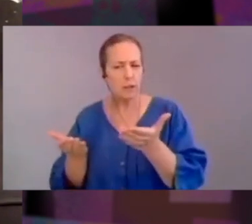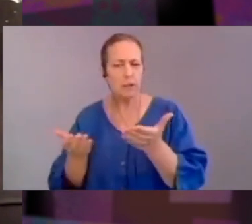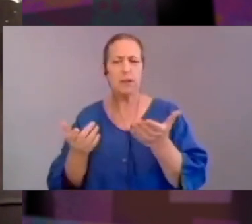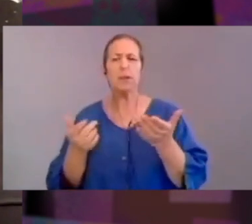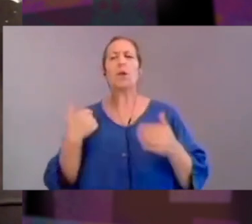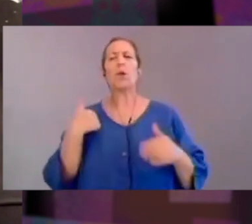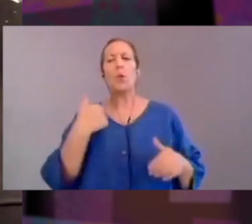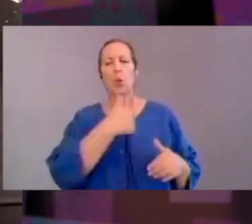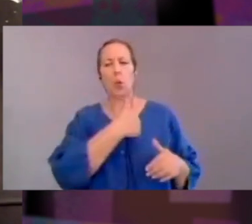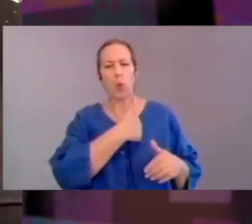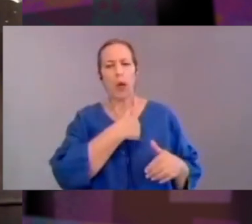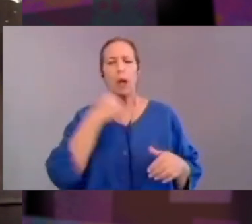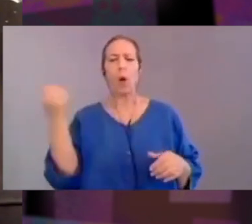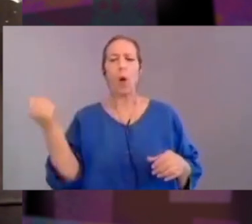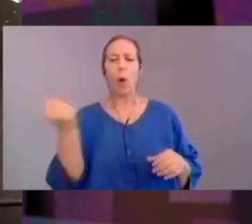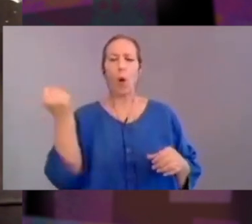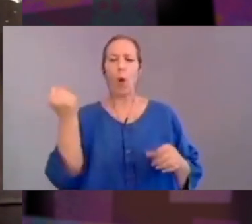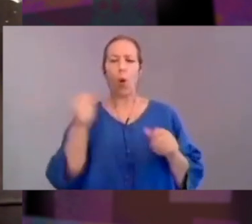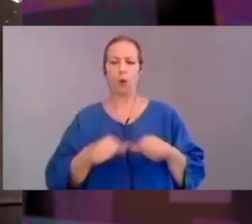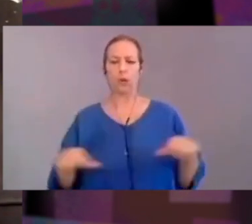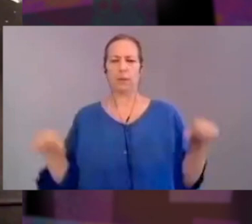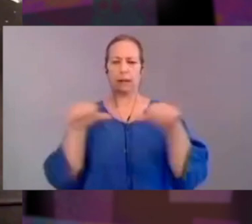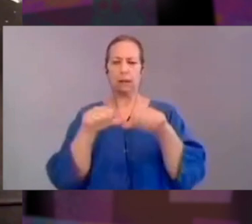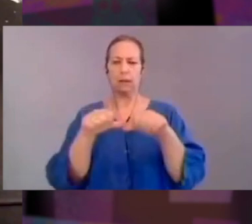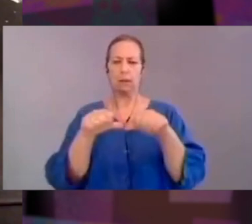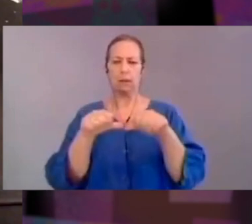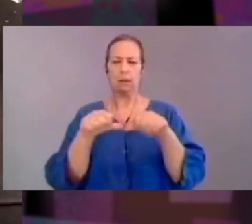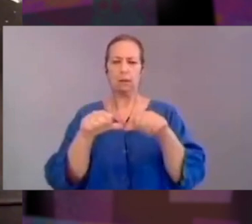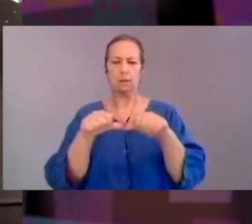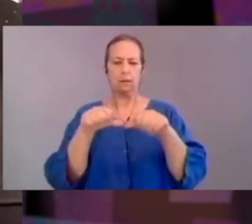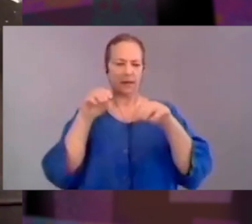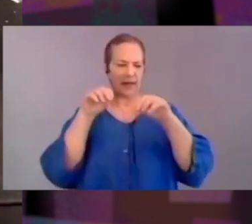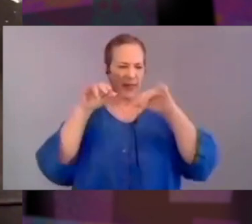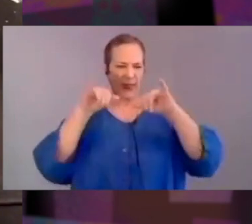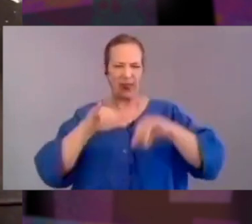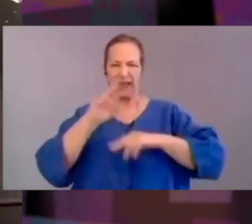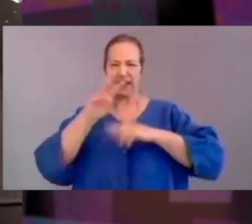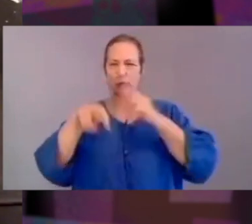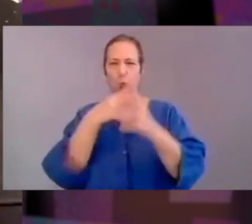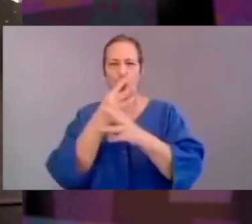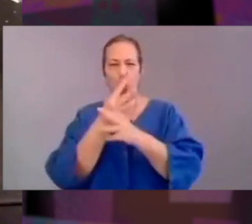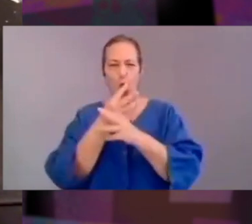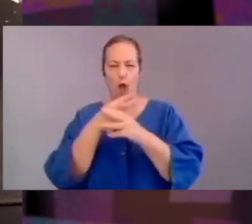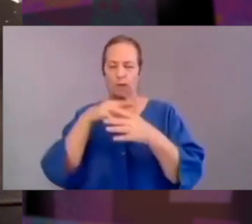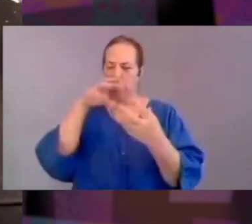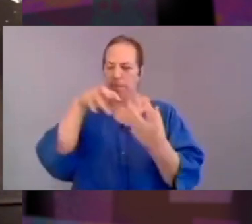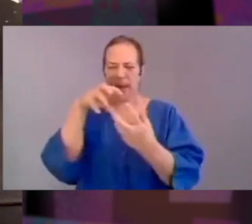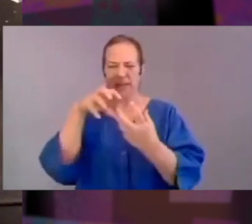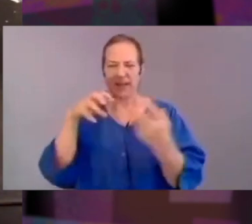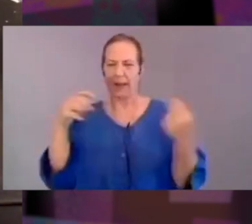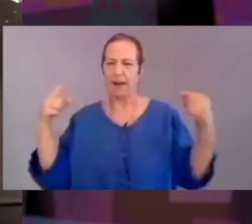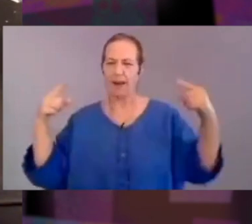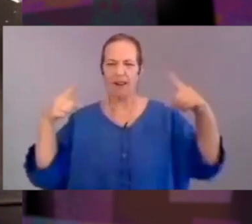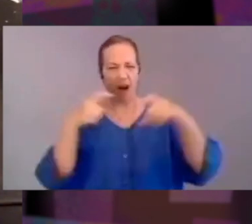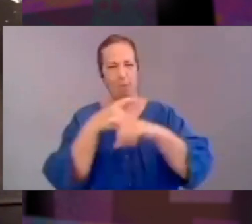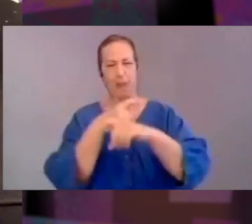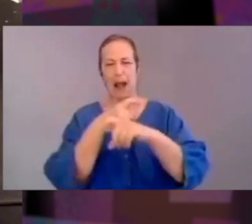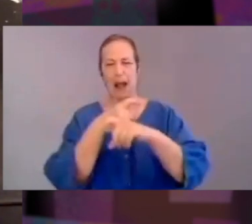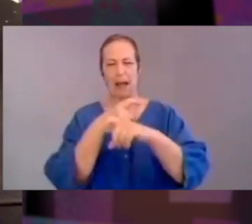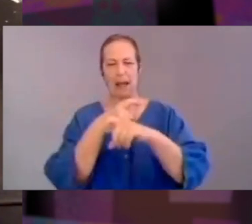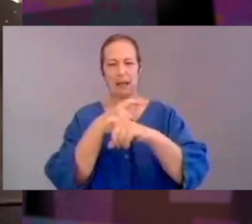messy, complicated intersection to build and claim our collective power for a more liberatory